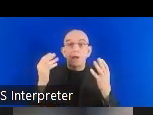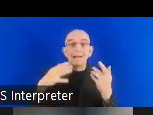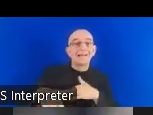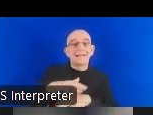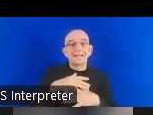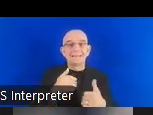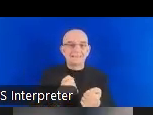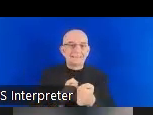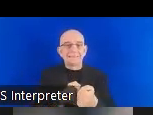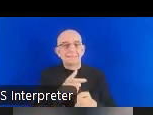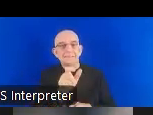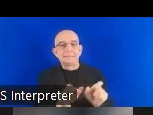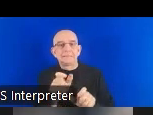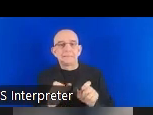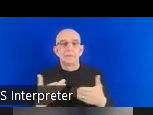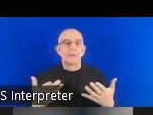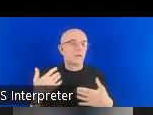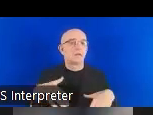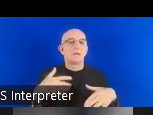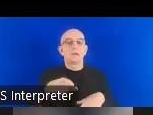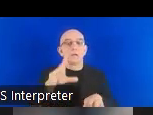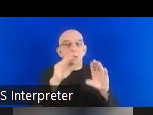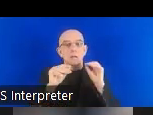of reliable data leads to more challenges in